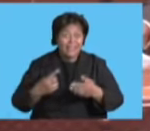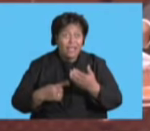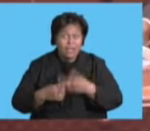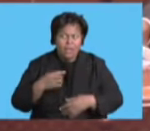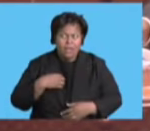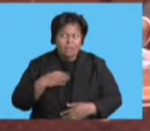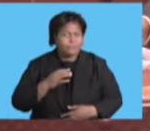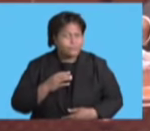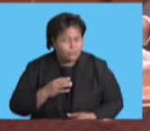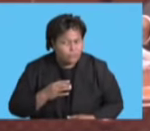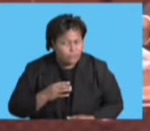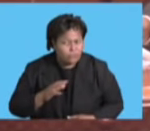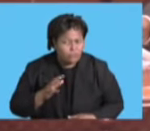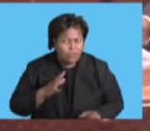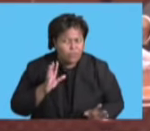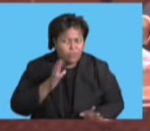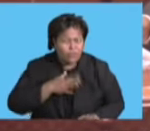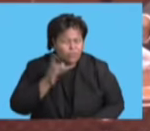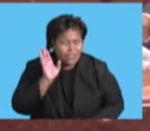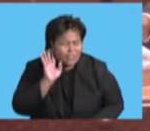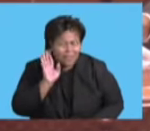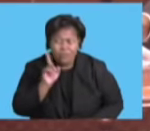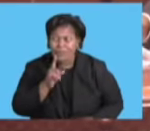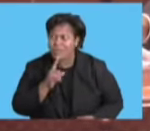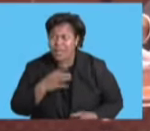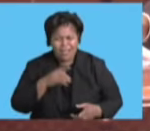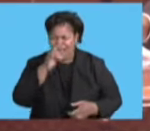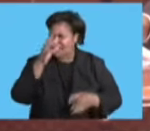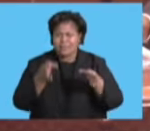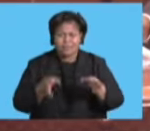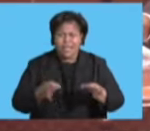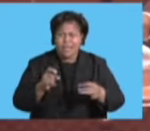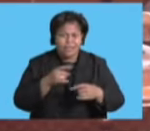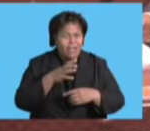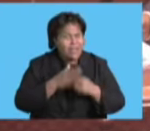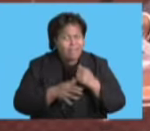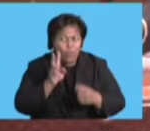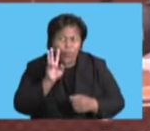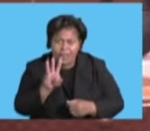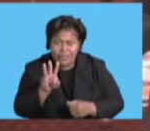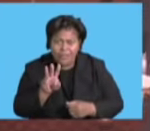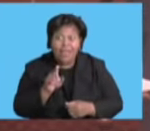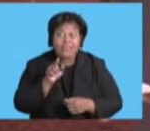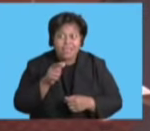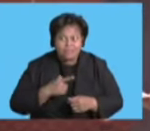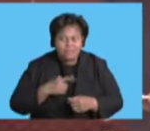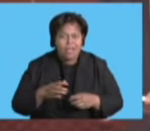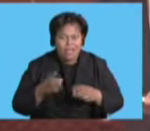to hear what you are saying. I cannot make a ruling if I have not witnessed anything. That is why the normal